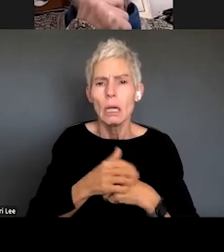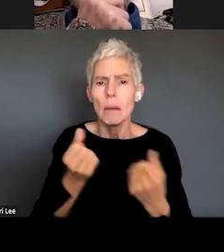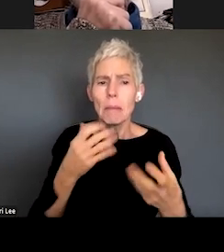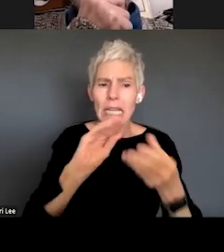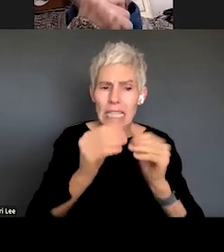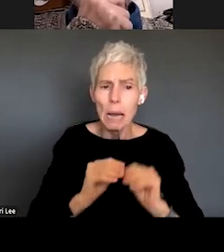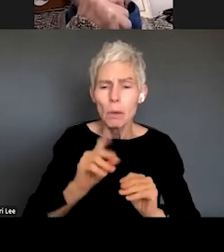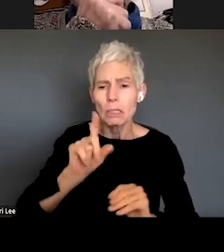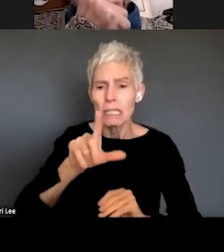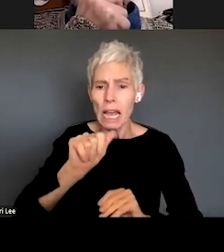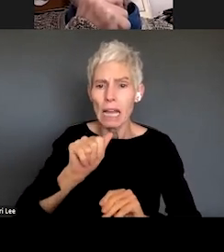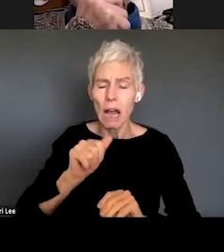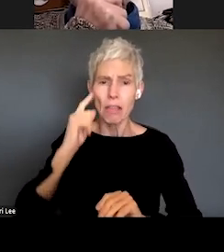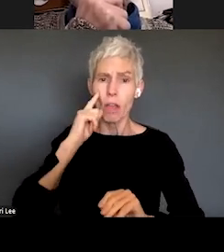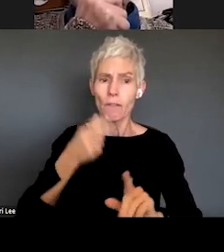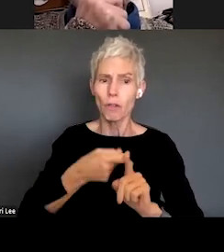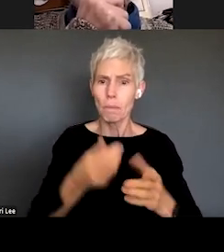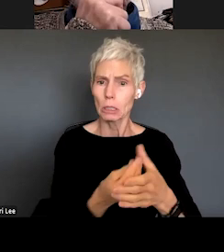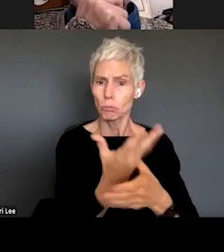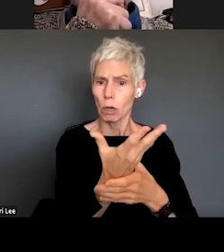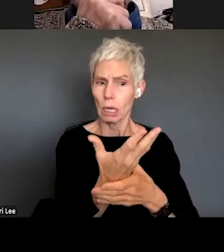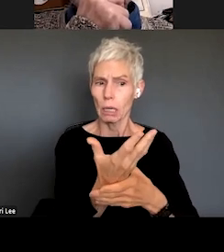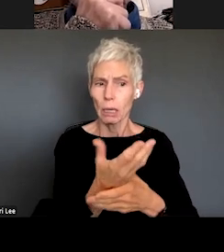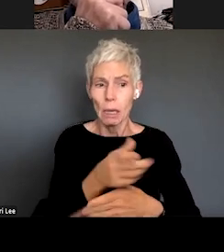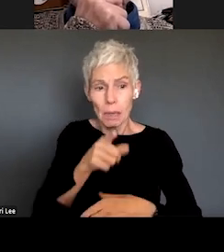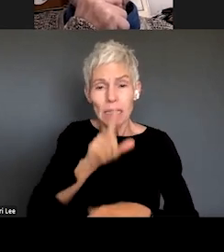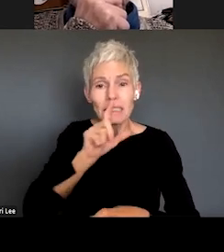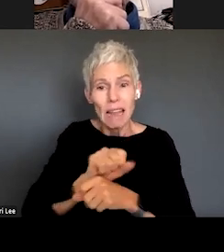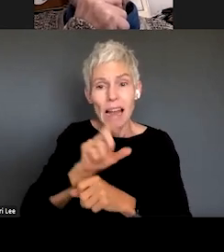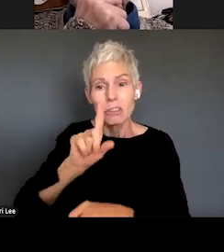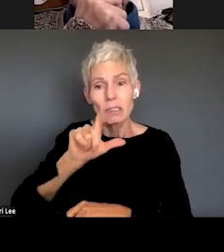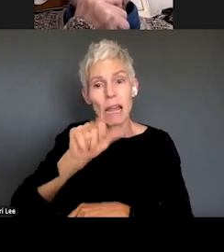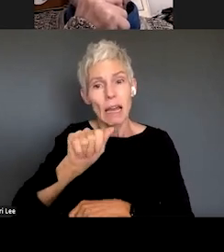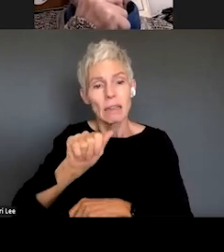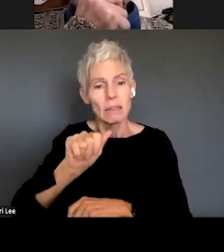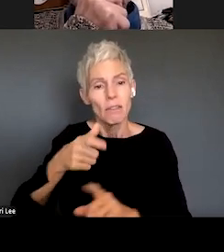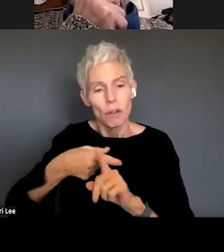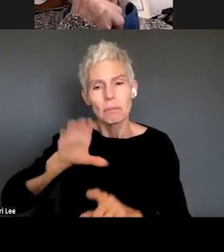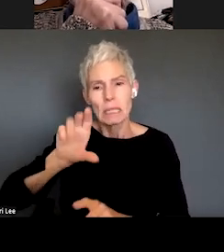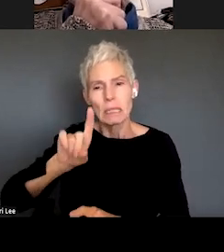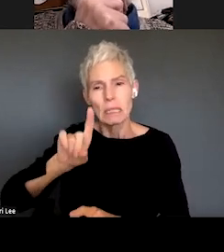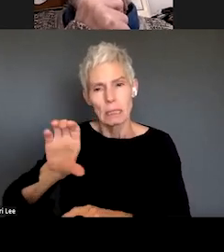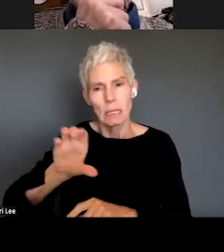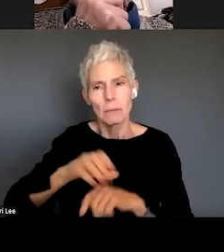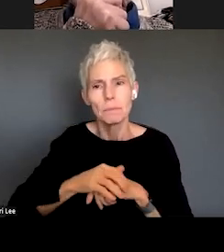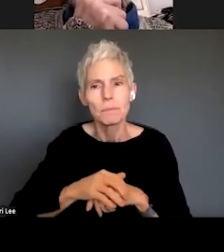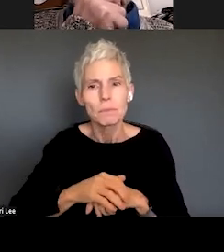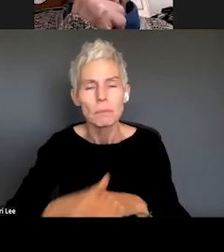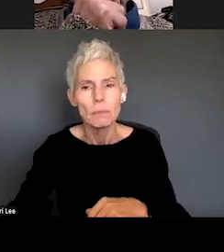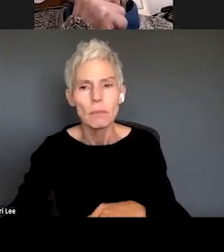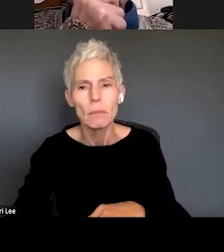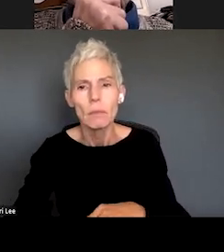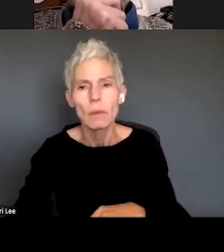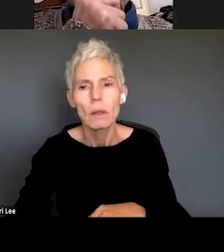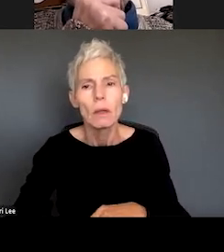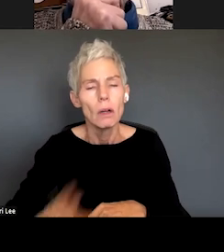spring, and that's the actual data piece from it with that. Well, Chris,